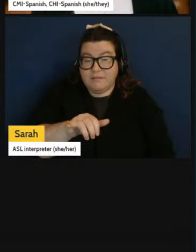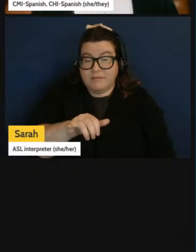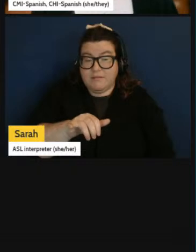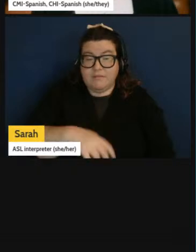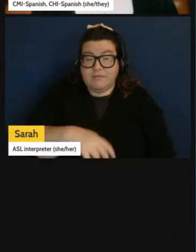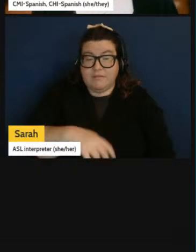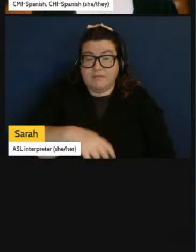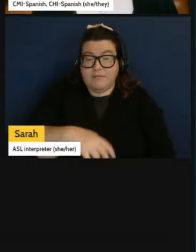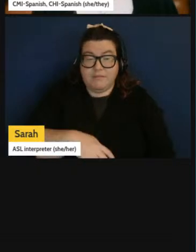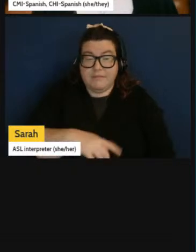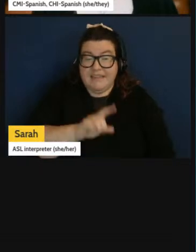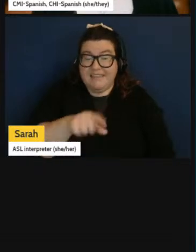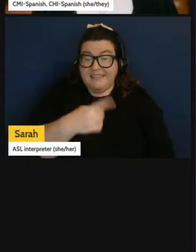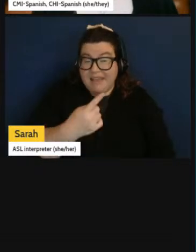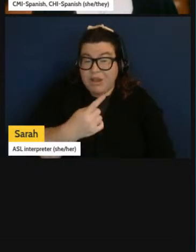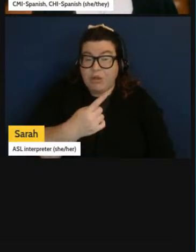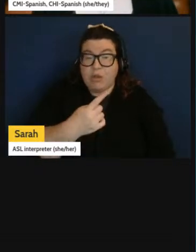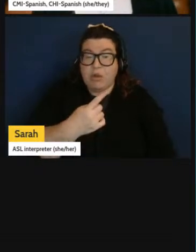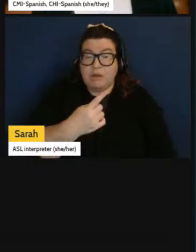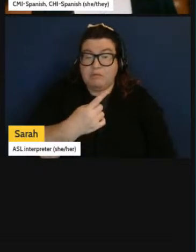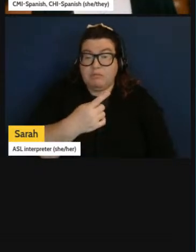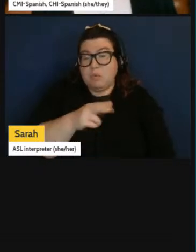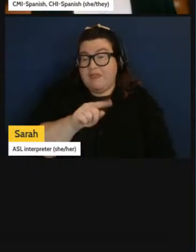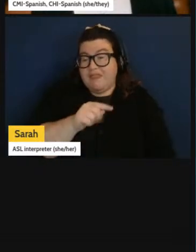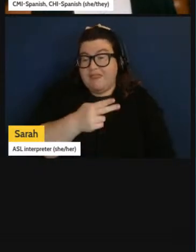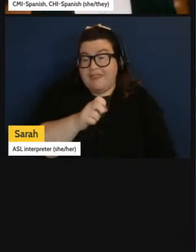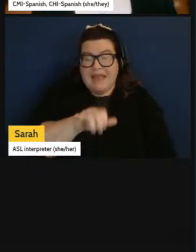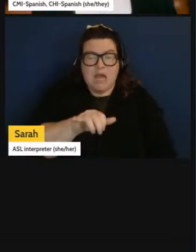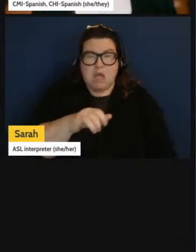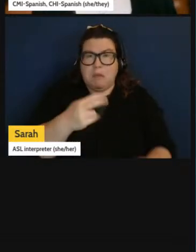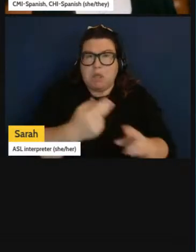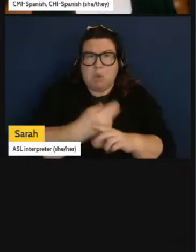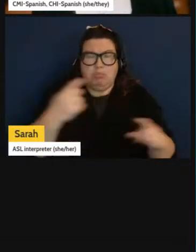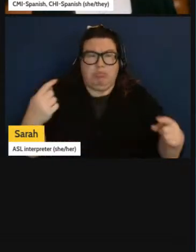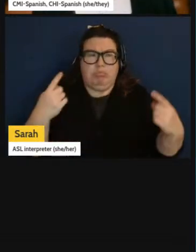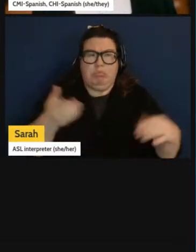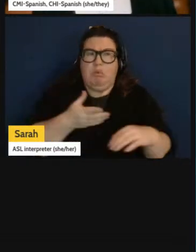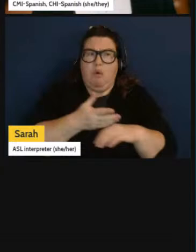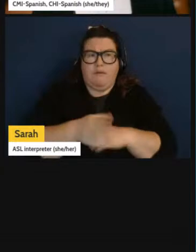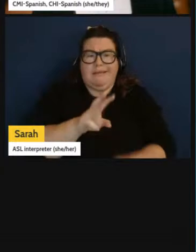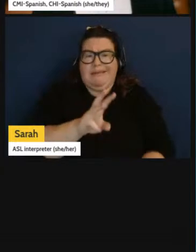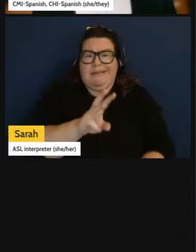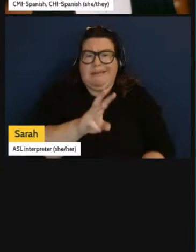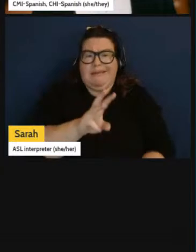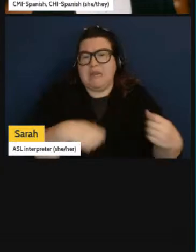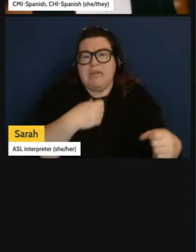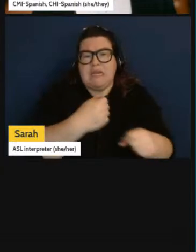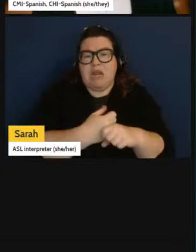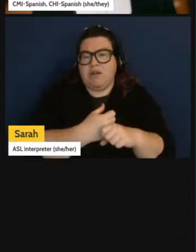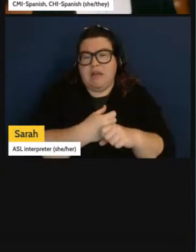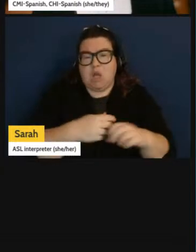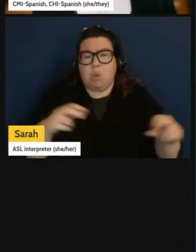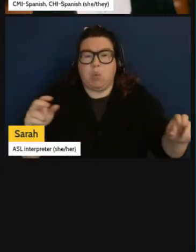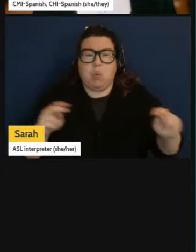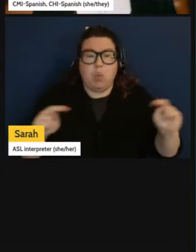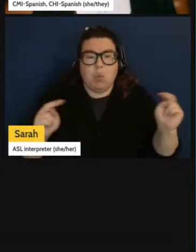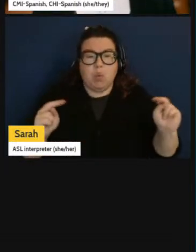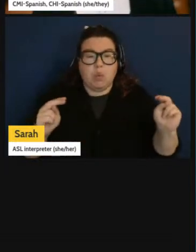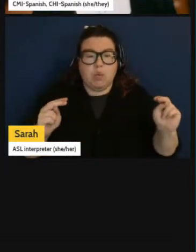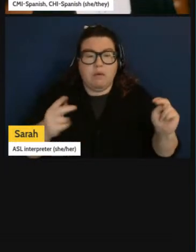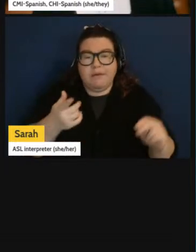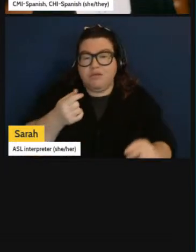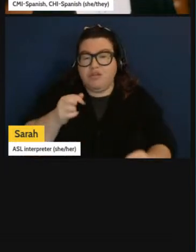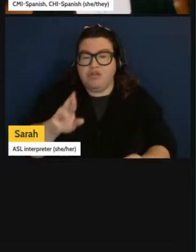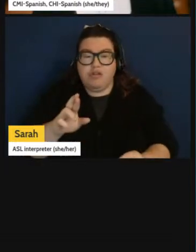The singular they has been used for over 600 years as a gender-neutral singular pronoun